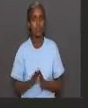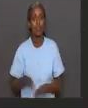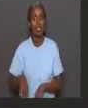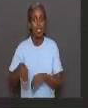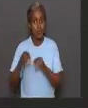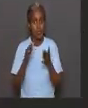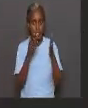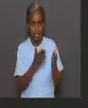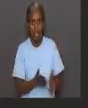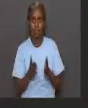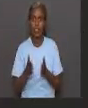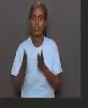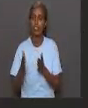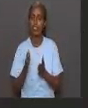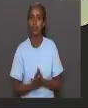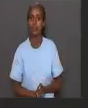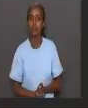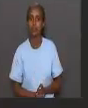Students, let's get ready.